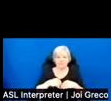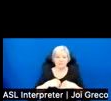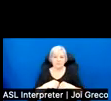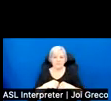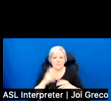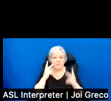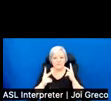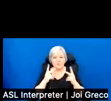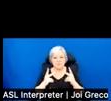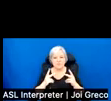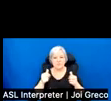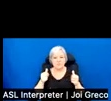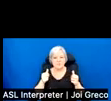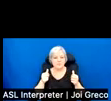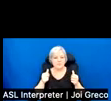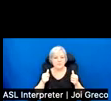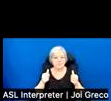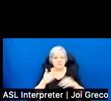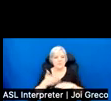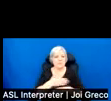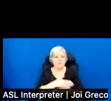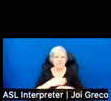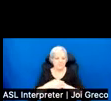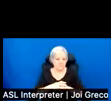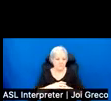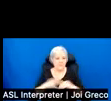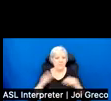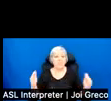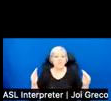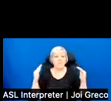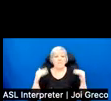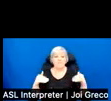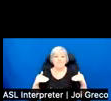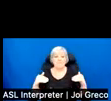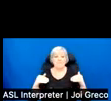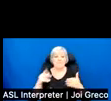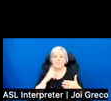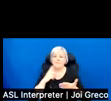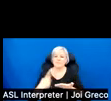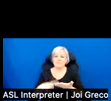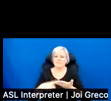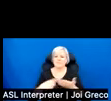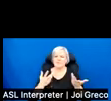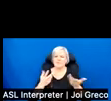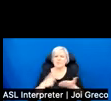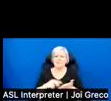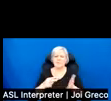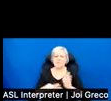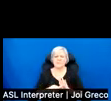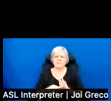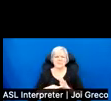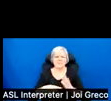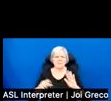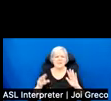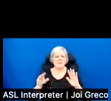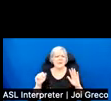visually impaired individual. So let's move on and look at exactly what are we looking at when we're talking about medical